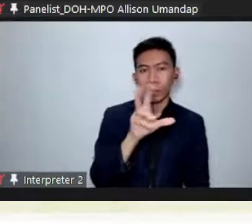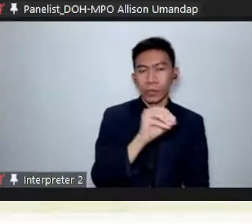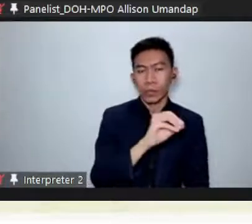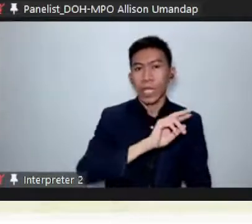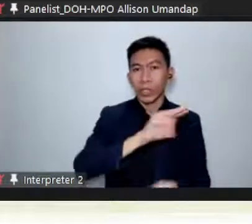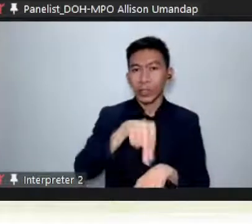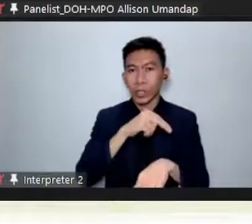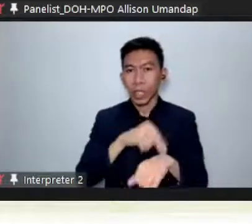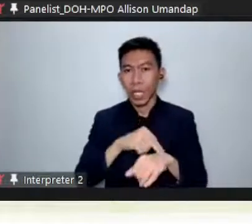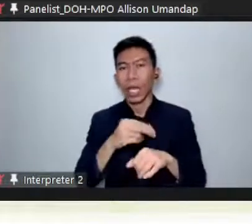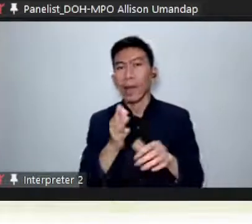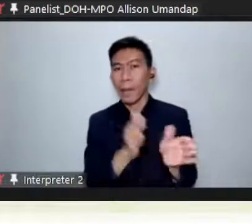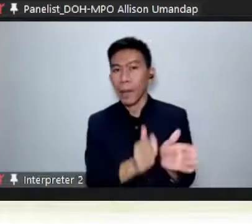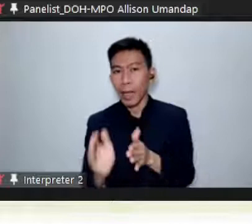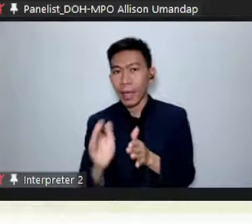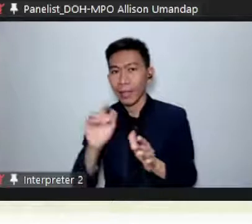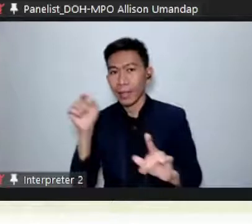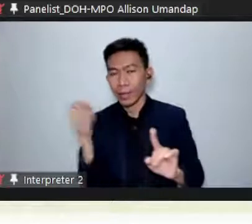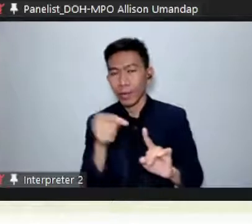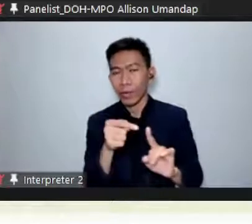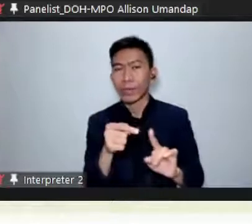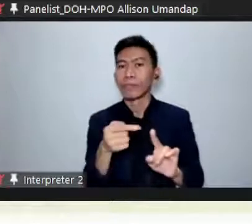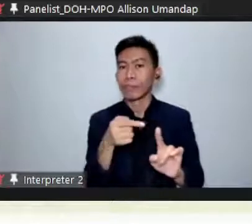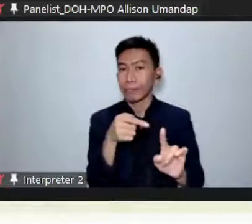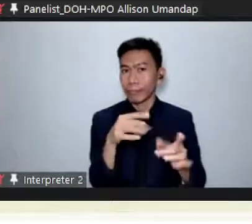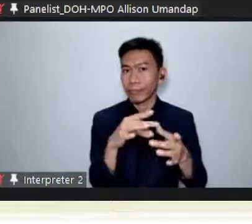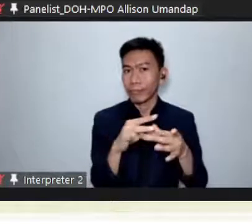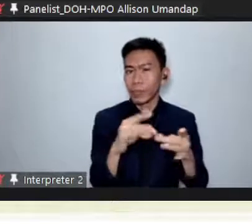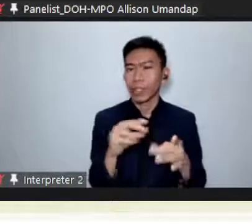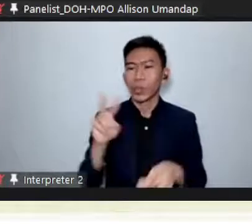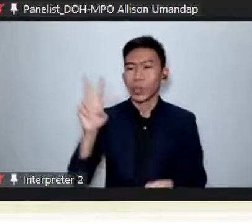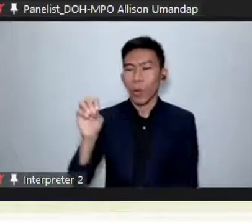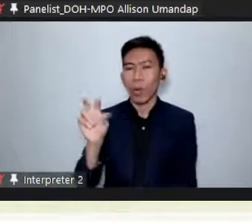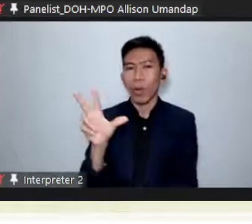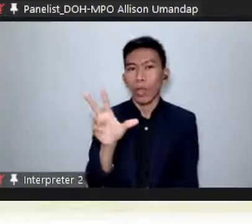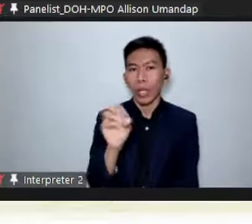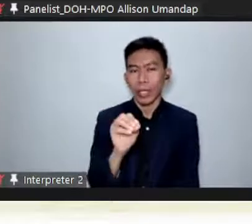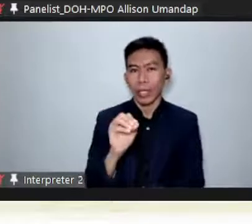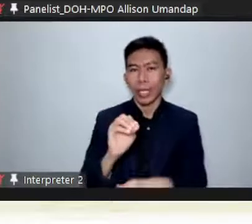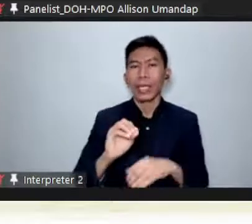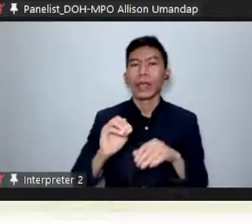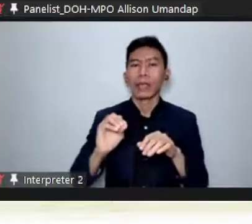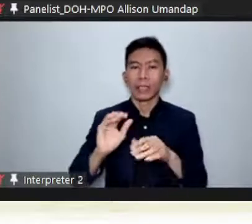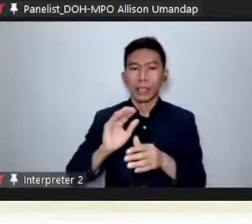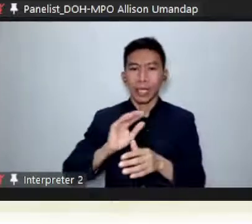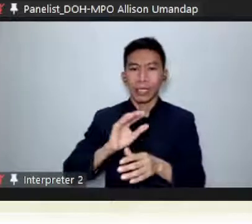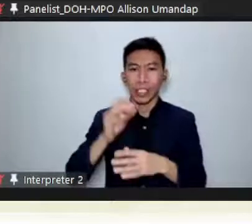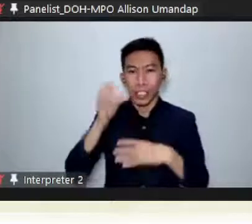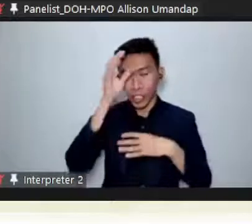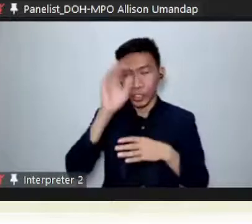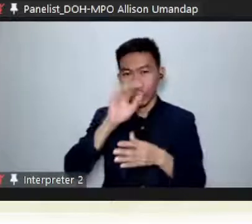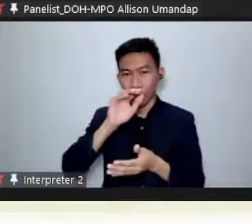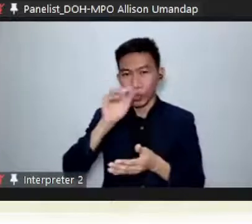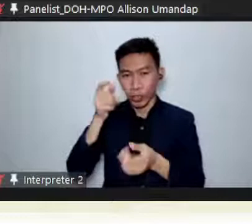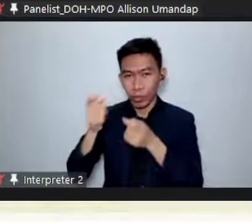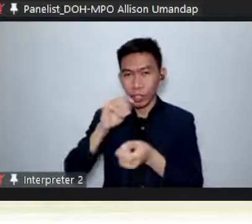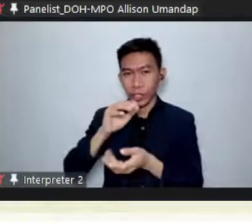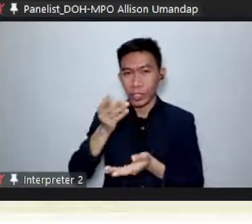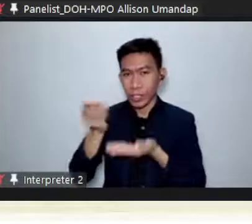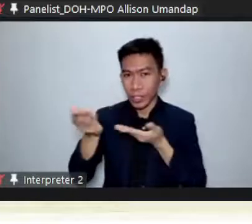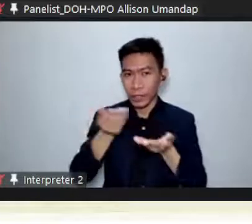goal states that by 2030, provided cancer control services to at least 50% of